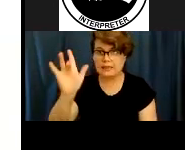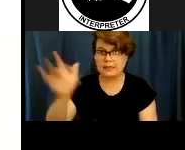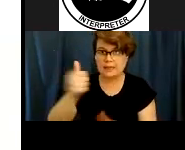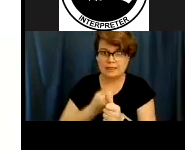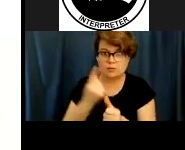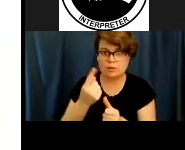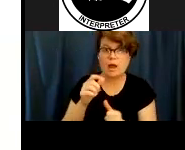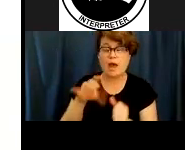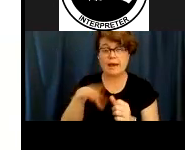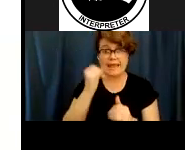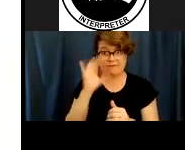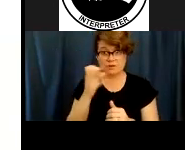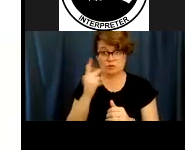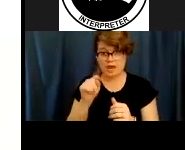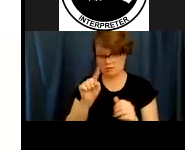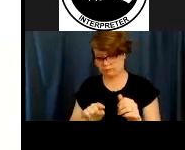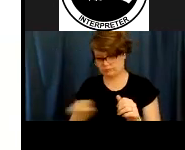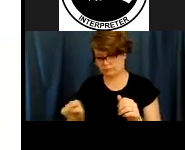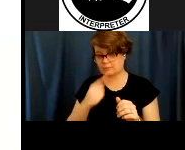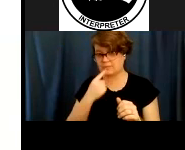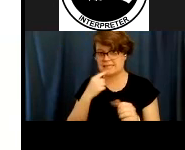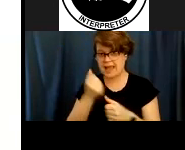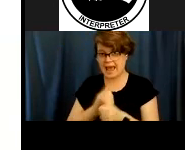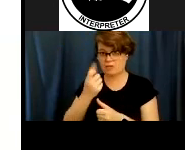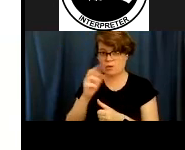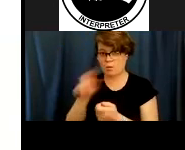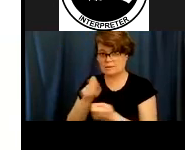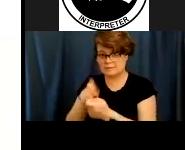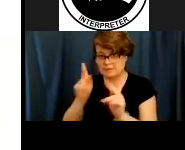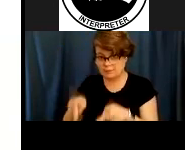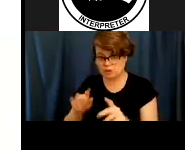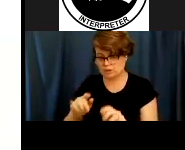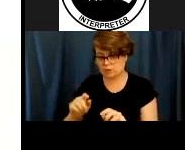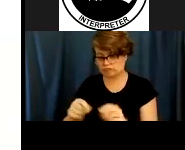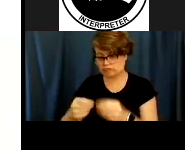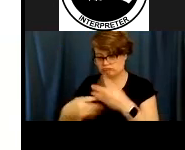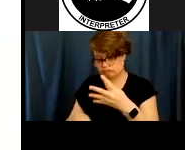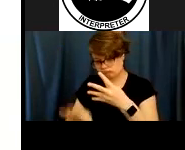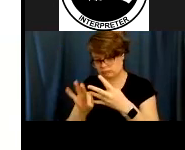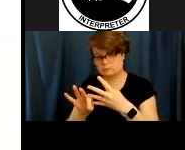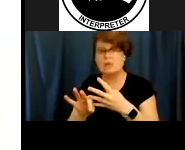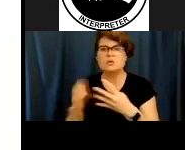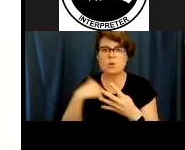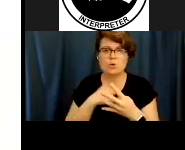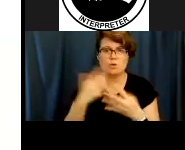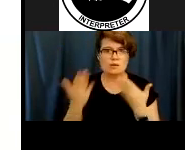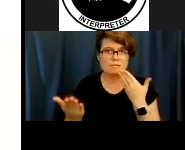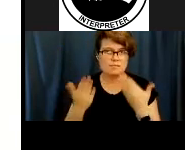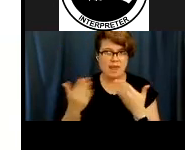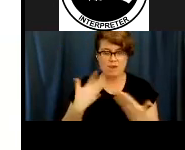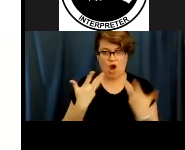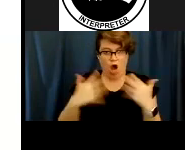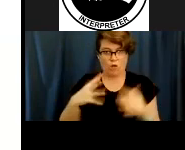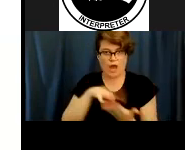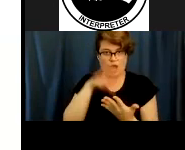a message, or they can send a message to a particular person. So really, like I said, we might have really learned and feel like